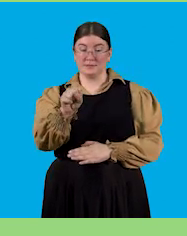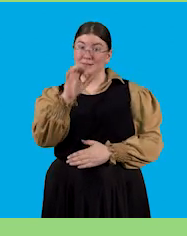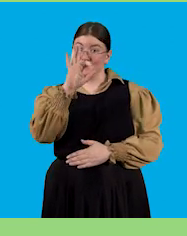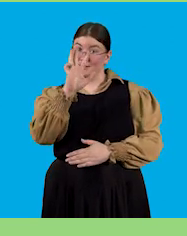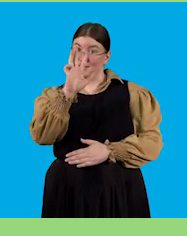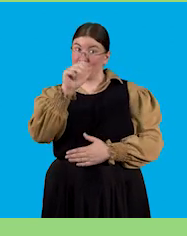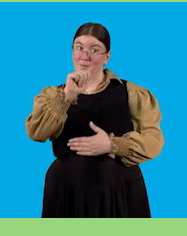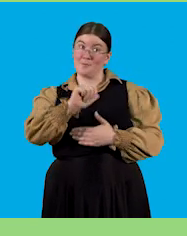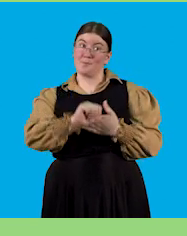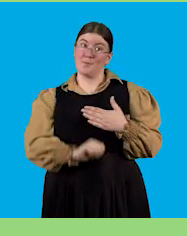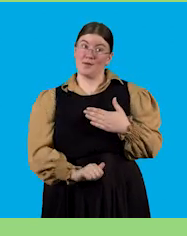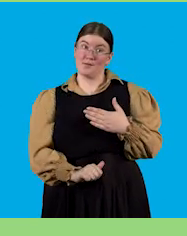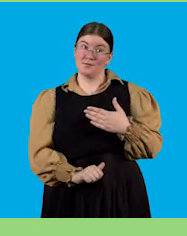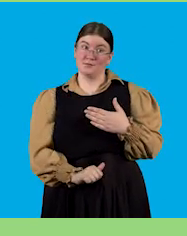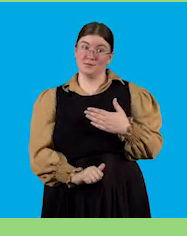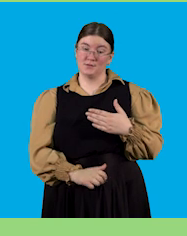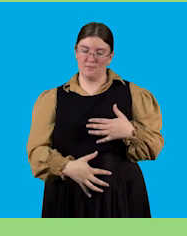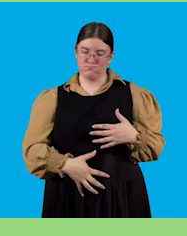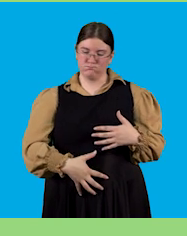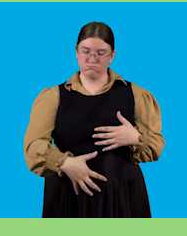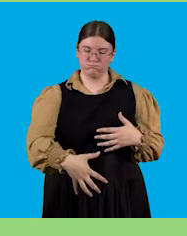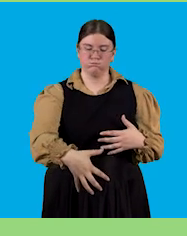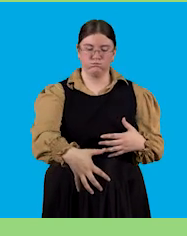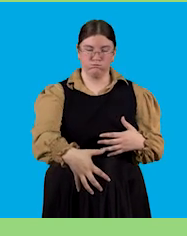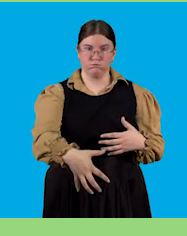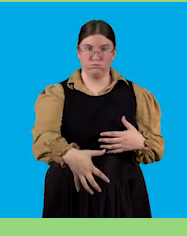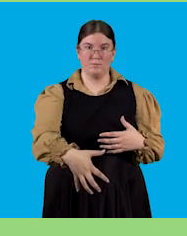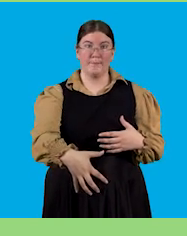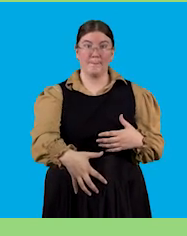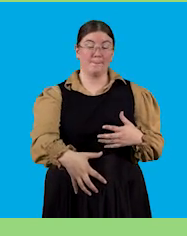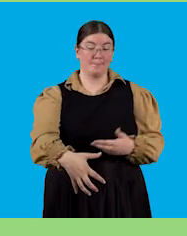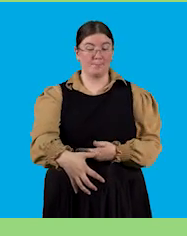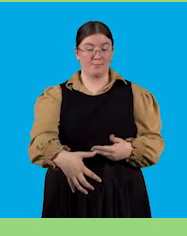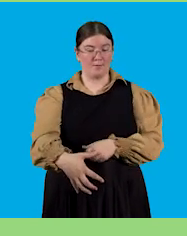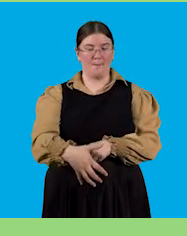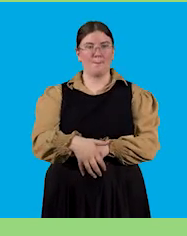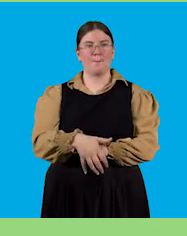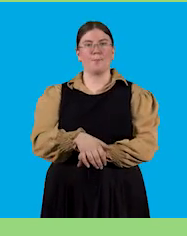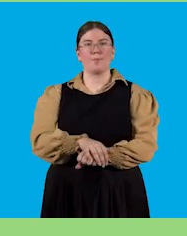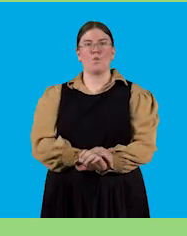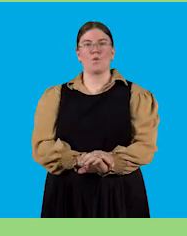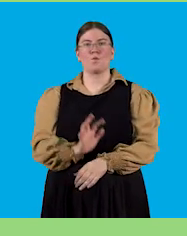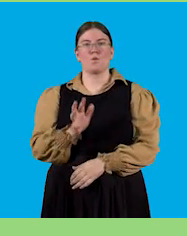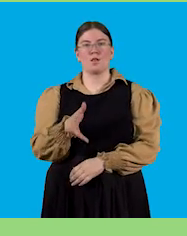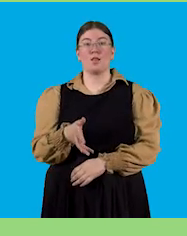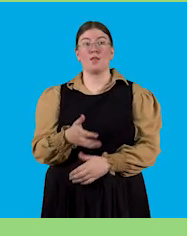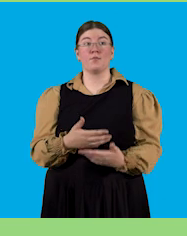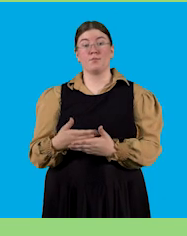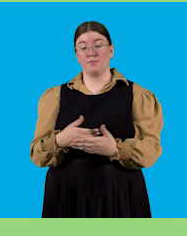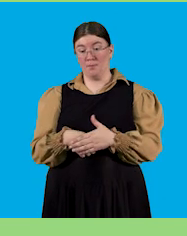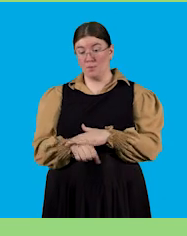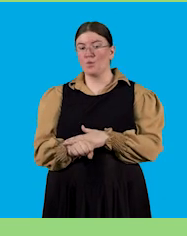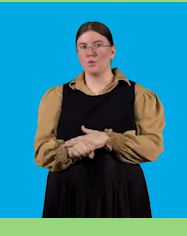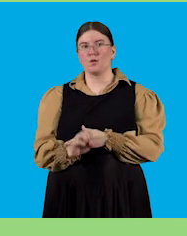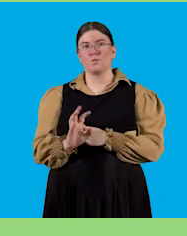And then after 9 months, that is when the baby is going to be born. And then once the baby